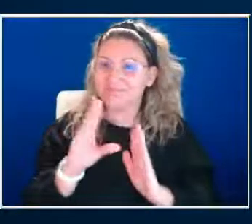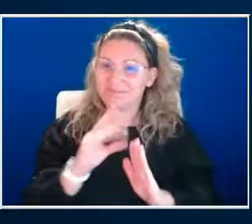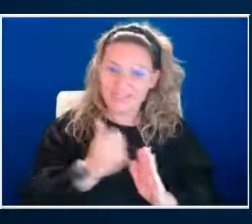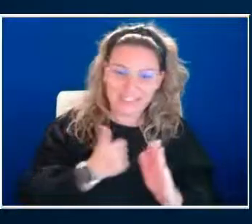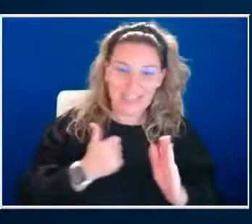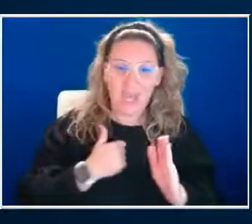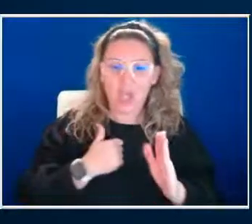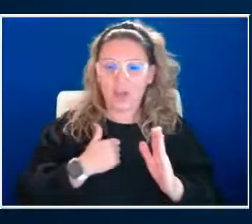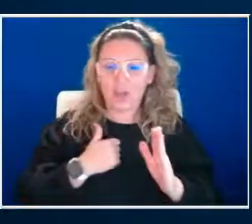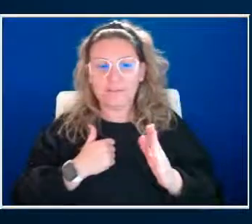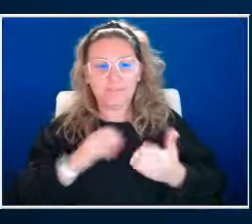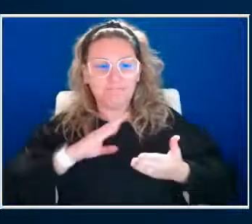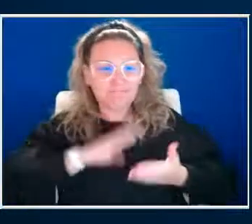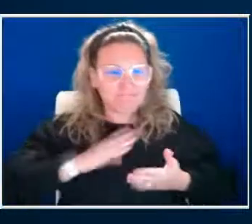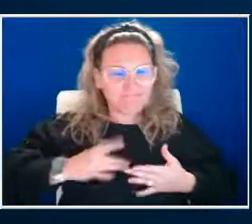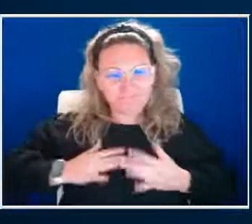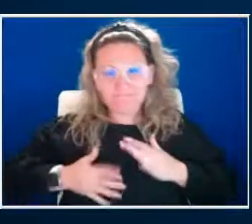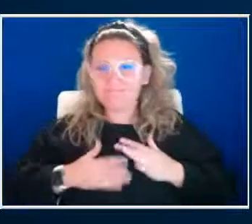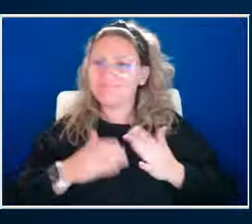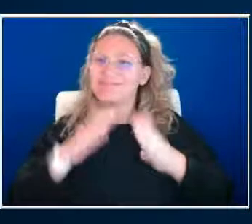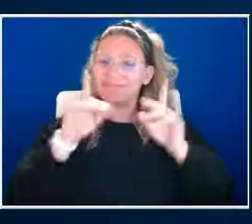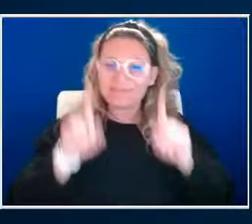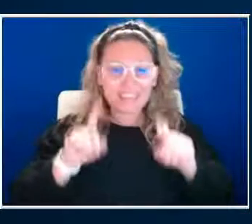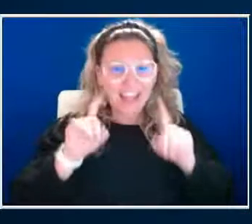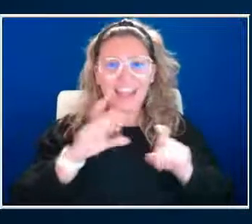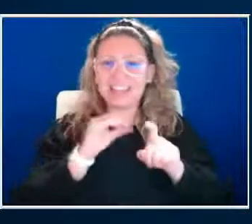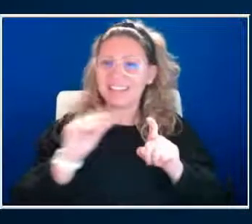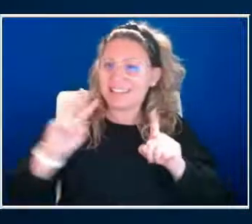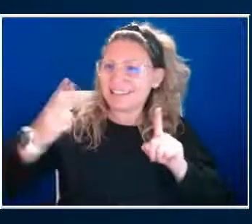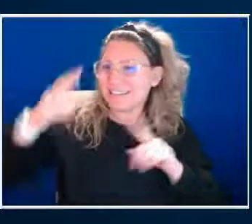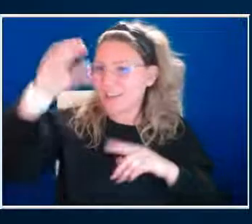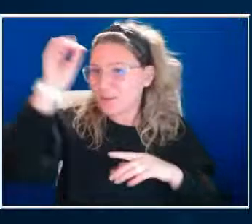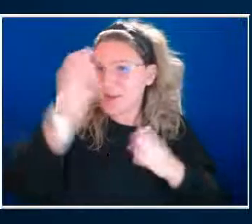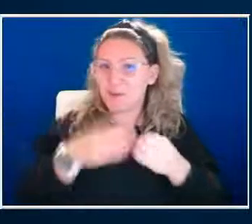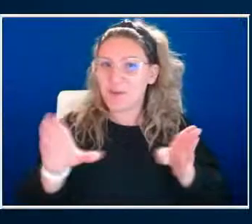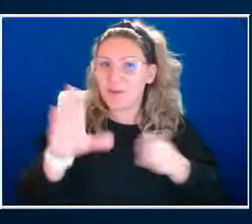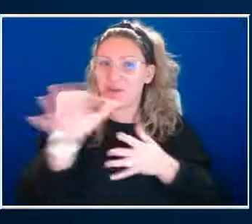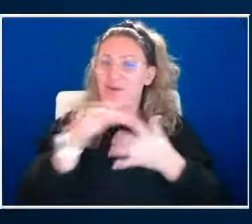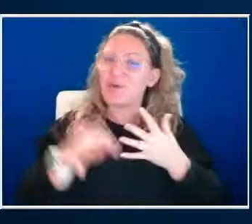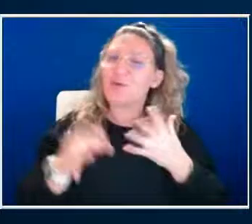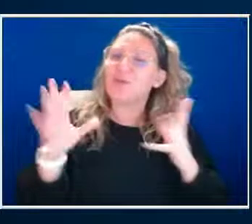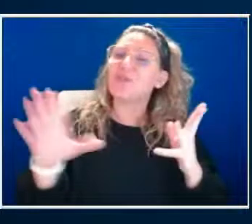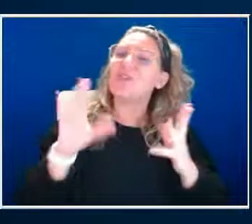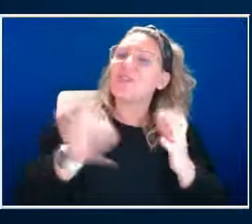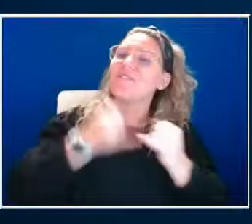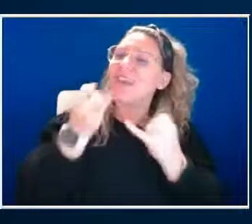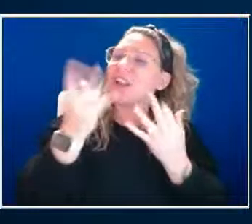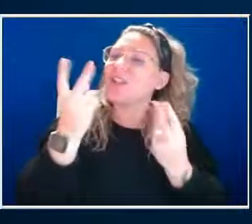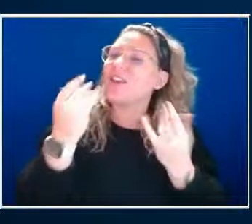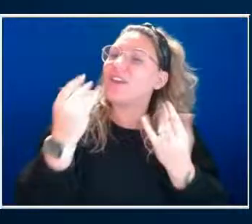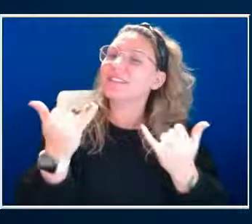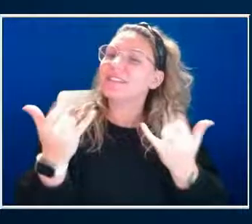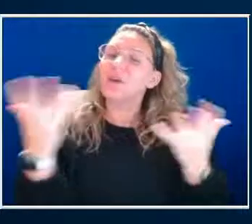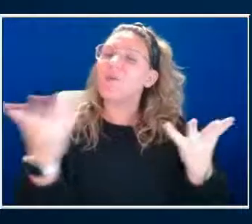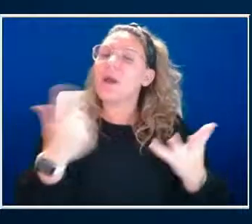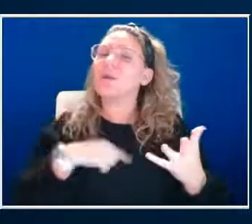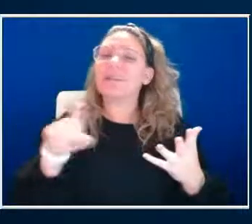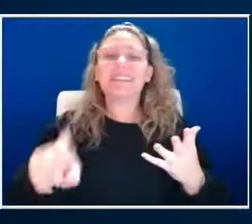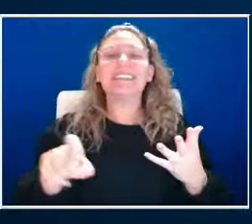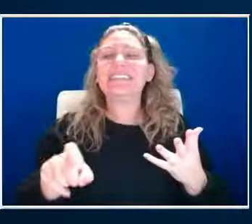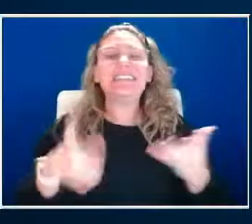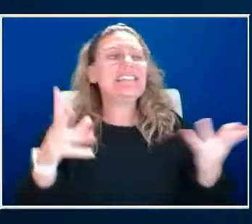in and to seek the second opinions and to really open up your options for treatment. What are your final thoughts today? What should we head out into the week